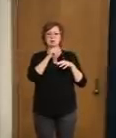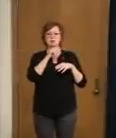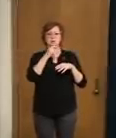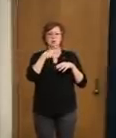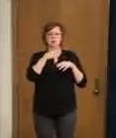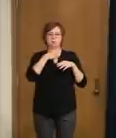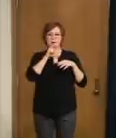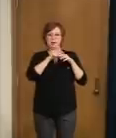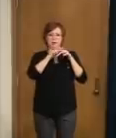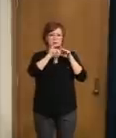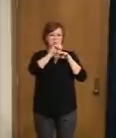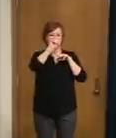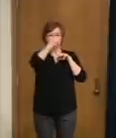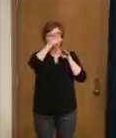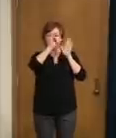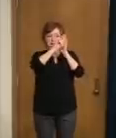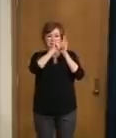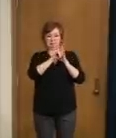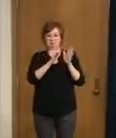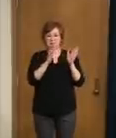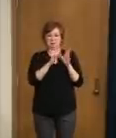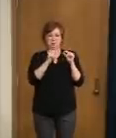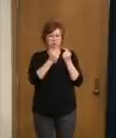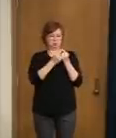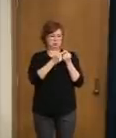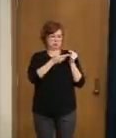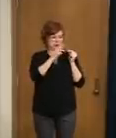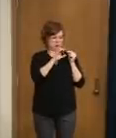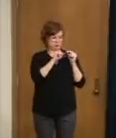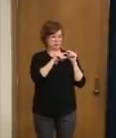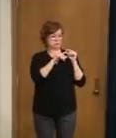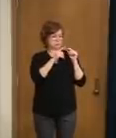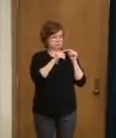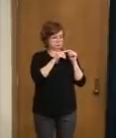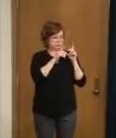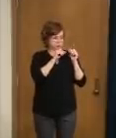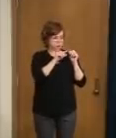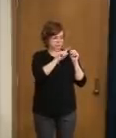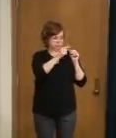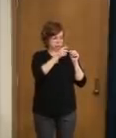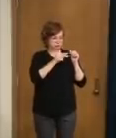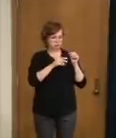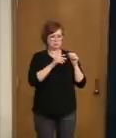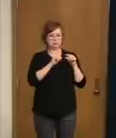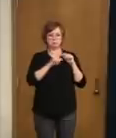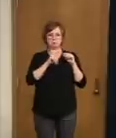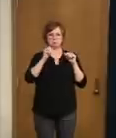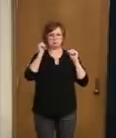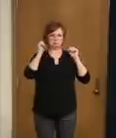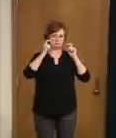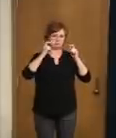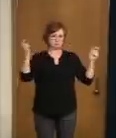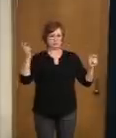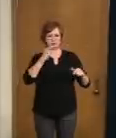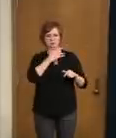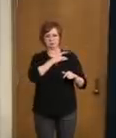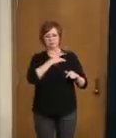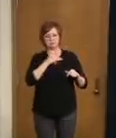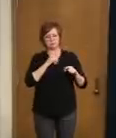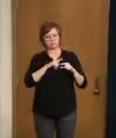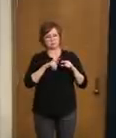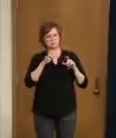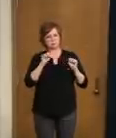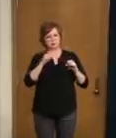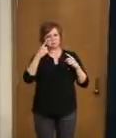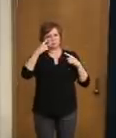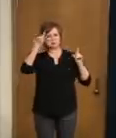populations across such a wide dispersed province like Saskatchewan is so important, but it also leads us to some inefficiencies, as Derek pointed out. We know that